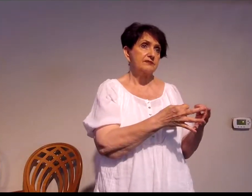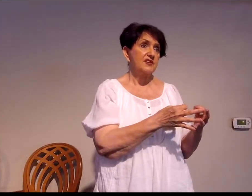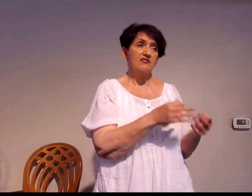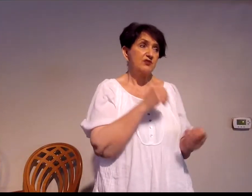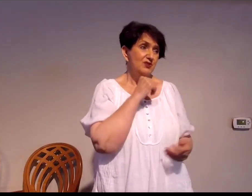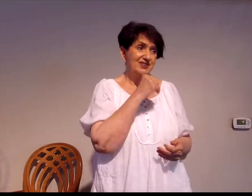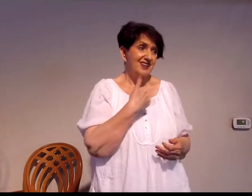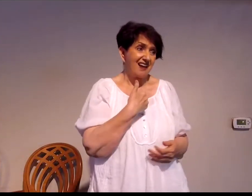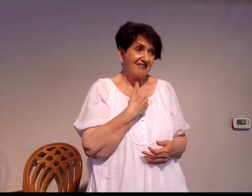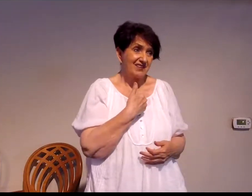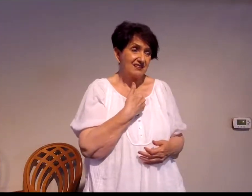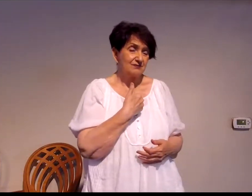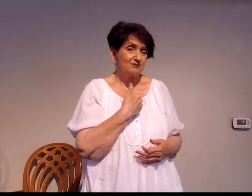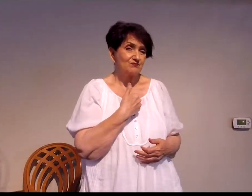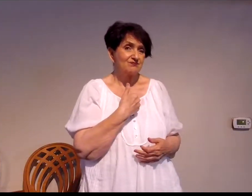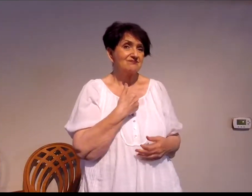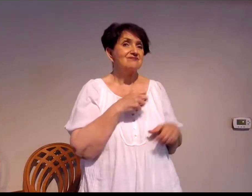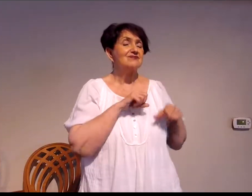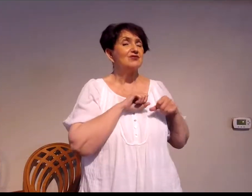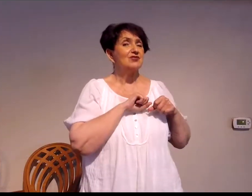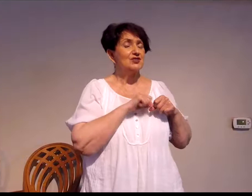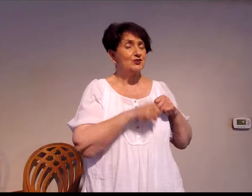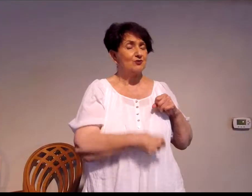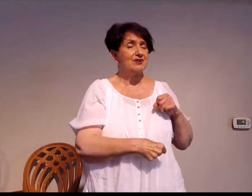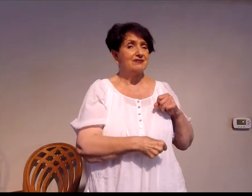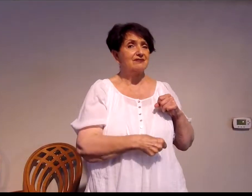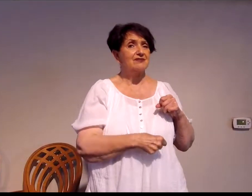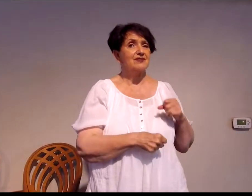That if we haven't up until now,